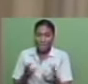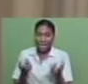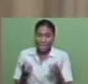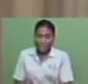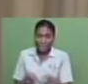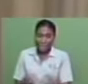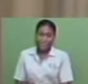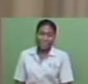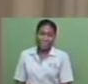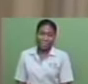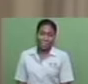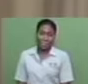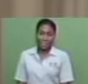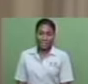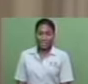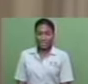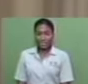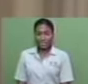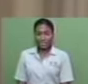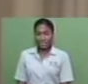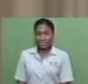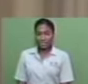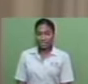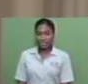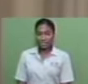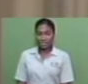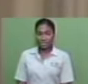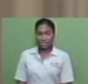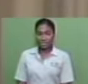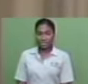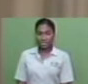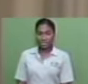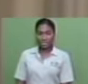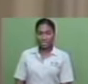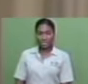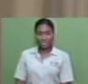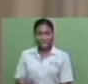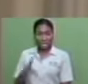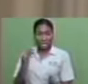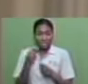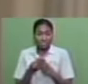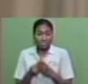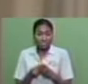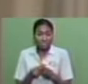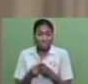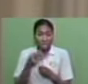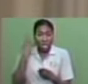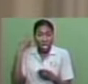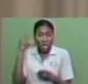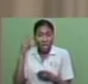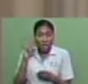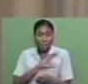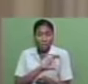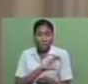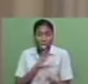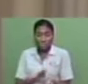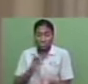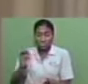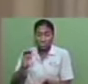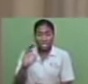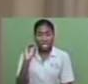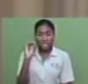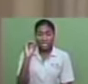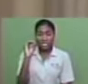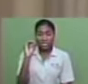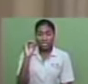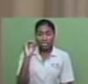are. Would you give in for vehicles? 0 to the police, and then you want to talk with